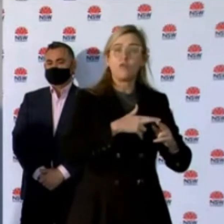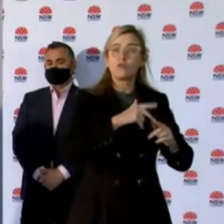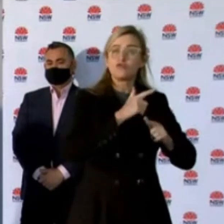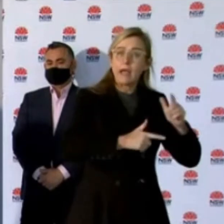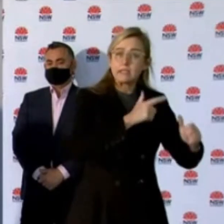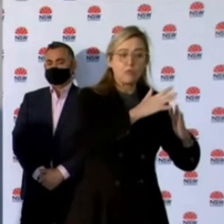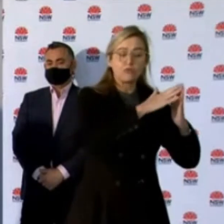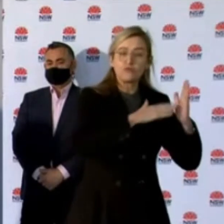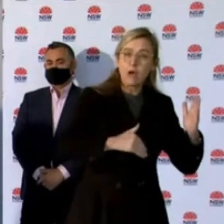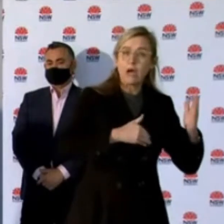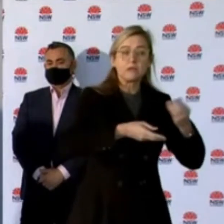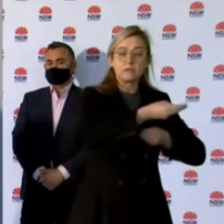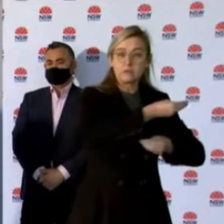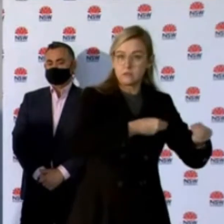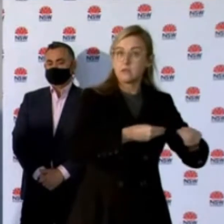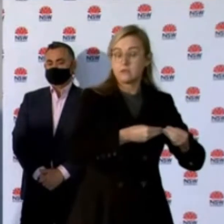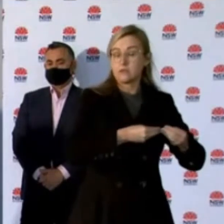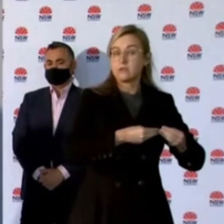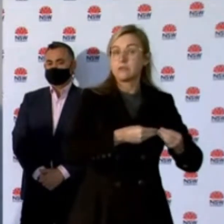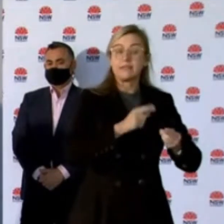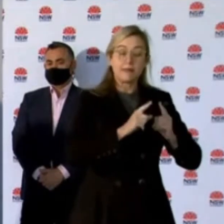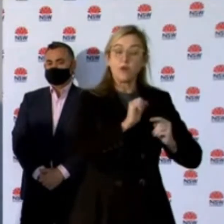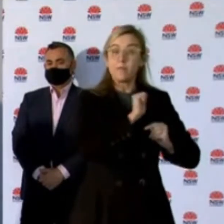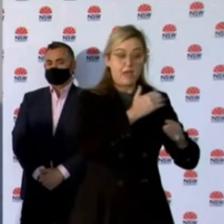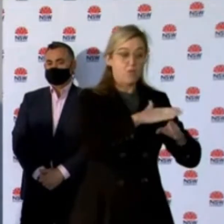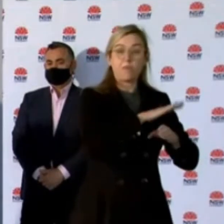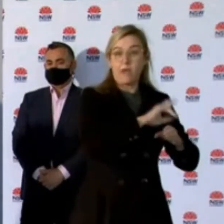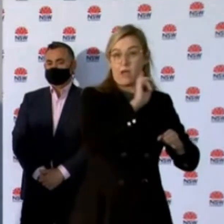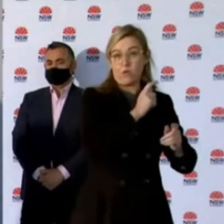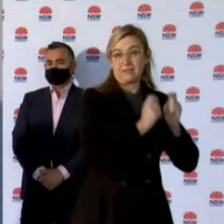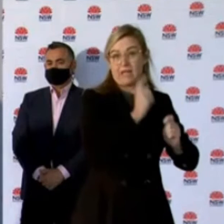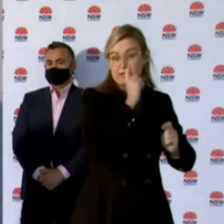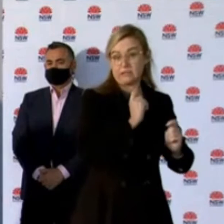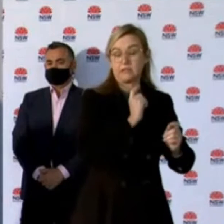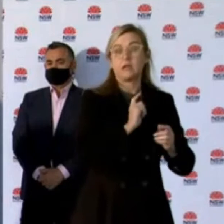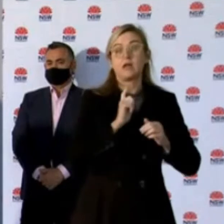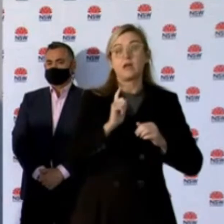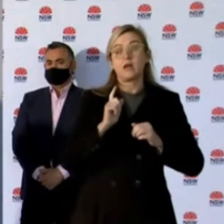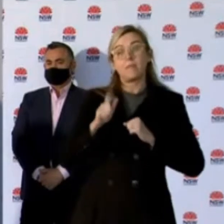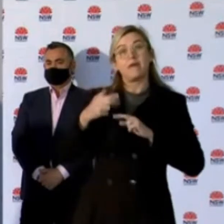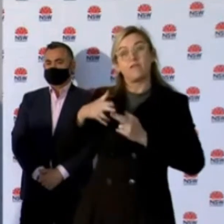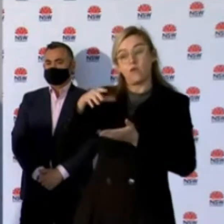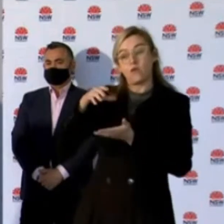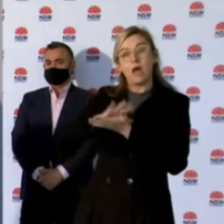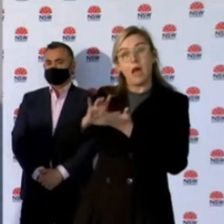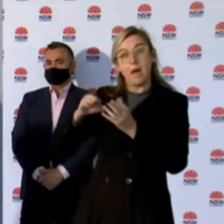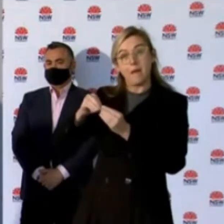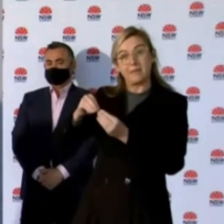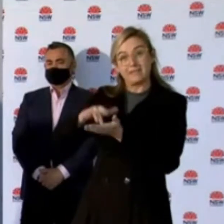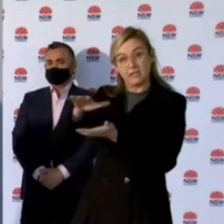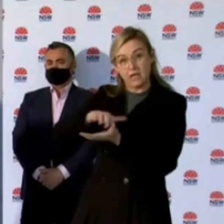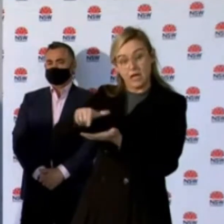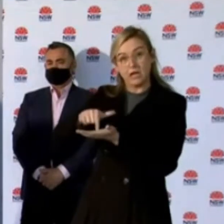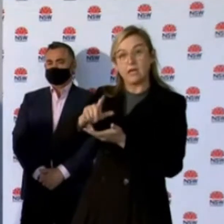also being offered that sometimes in their workplace. But as far as the testing clinics are going, if you work in health or aged care